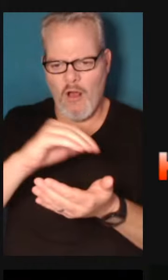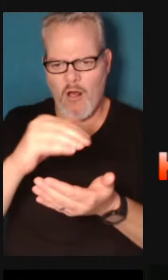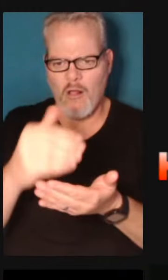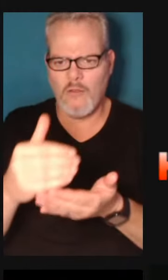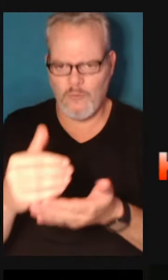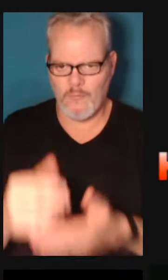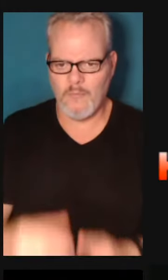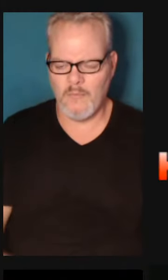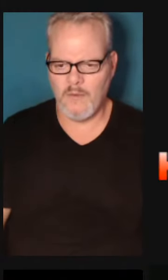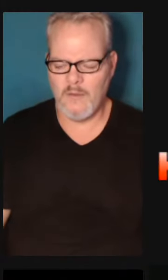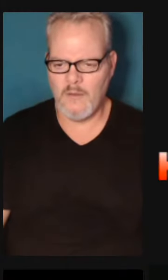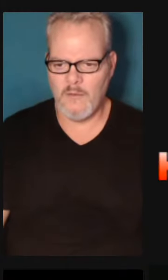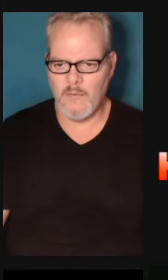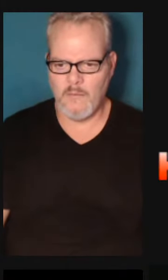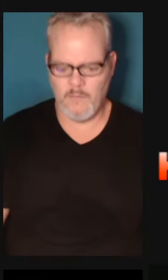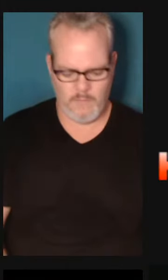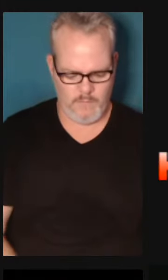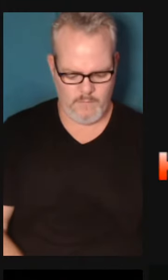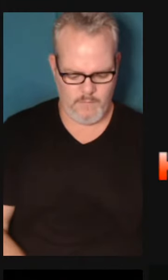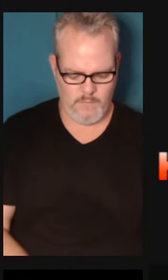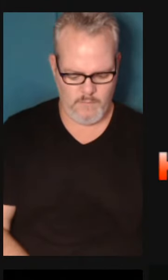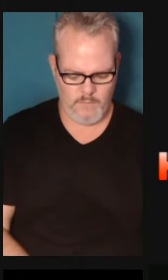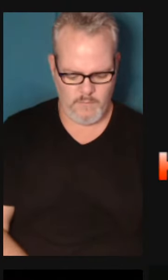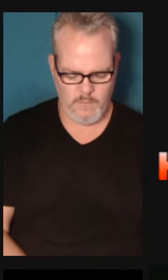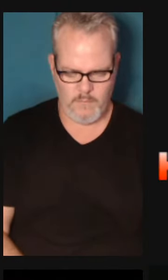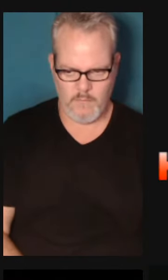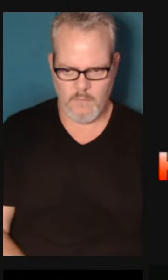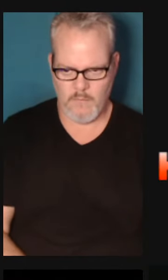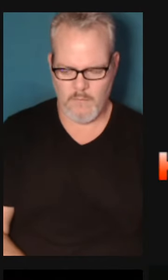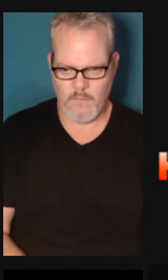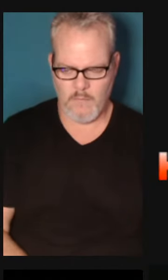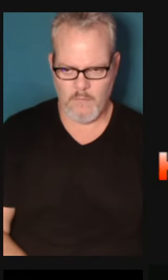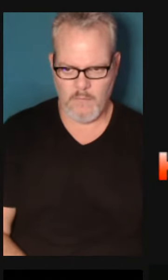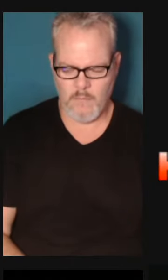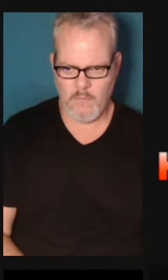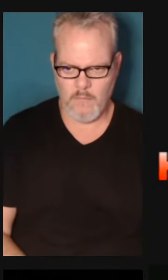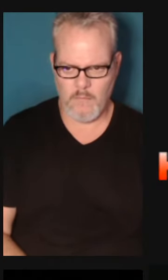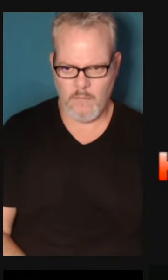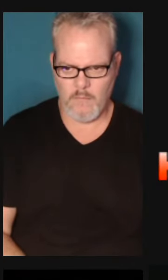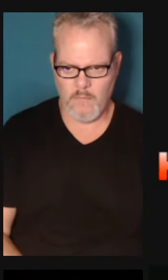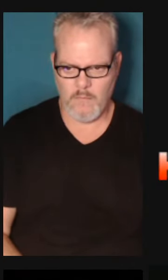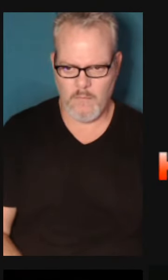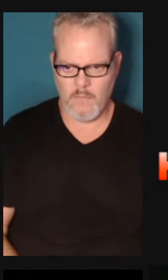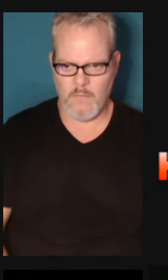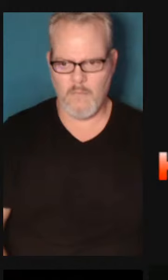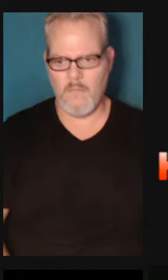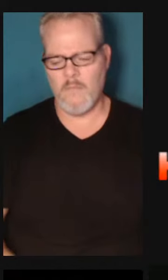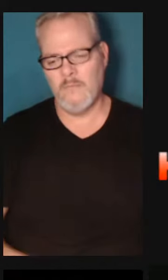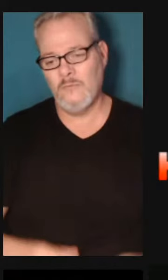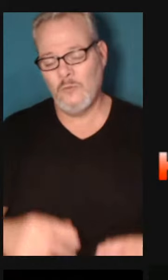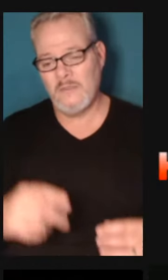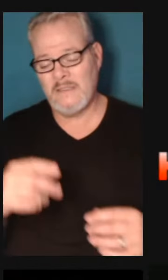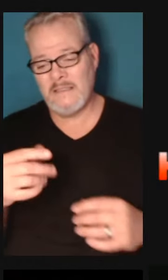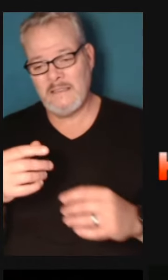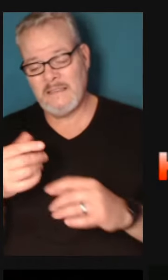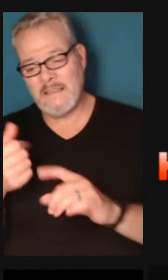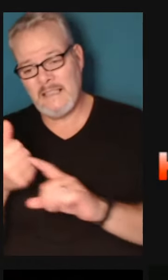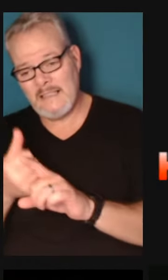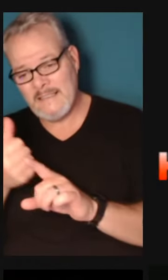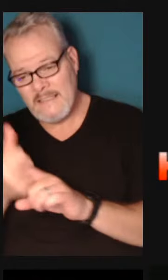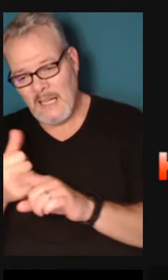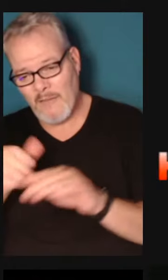right? So there's some assumptions you make there because the ground isn't exactly level. There's a slope to the ground.